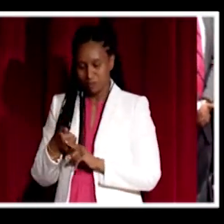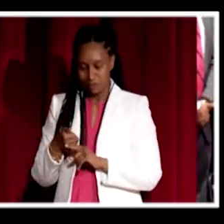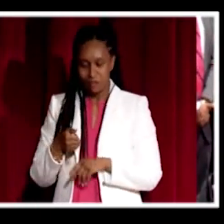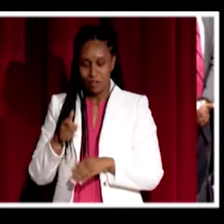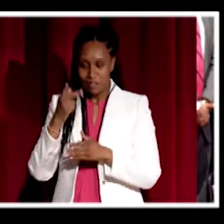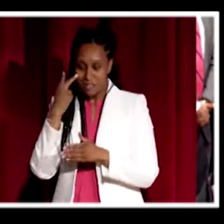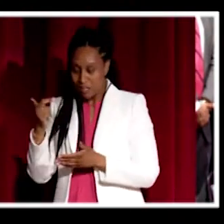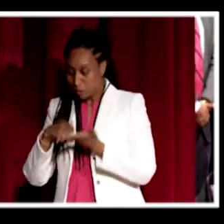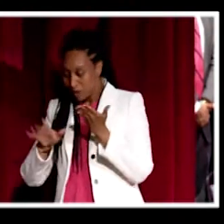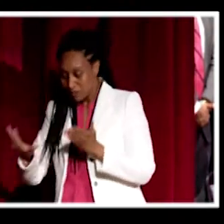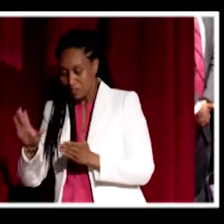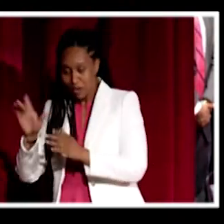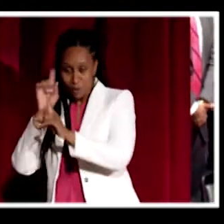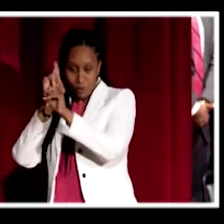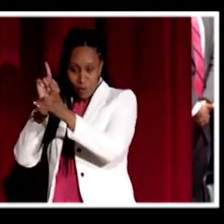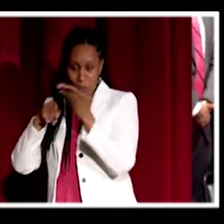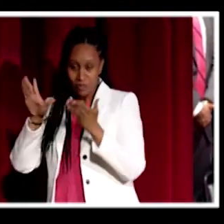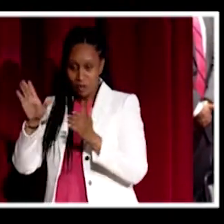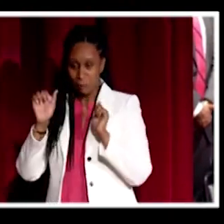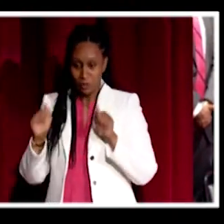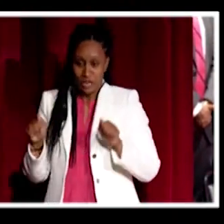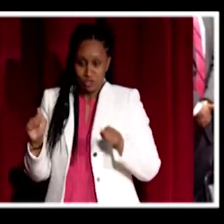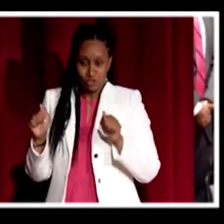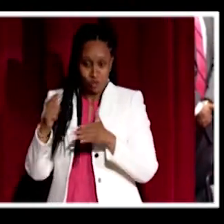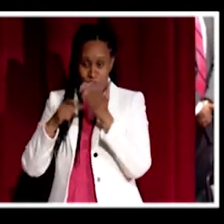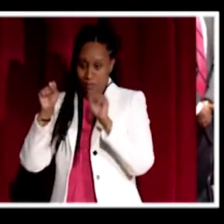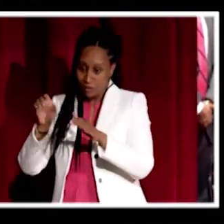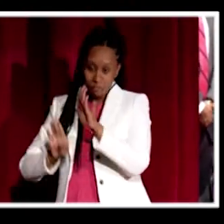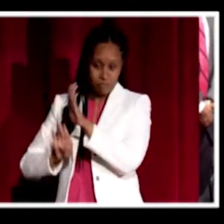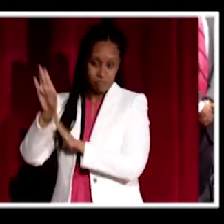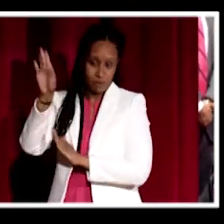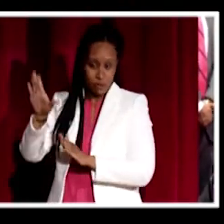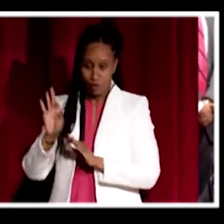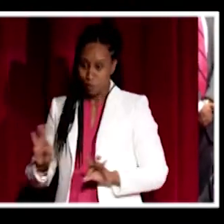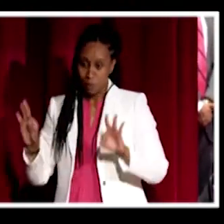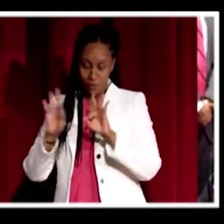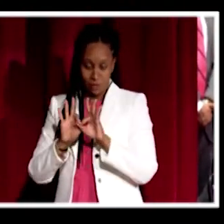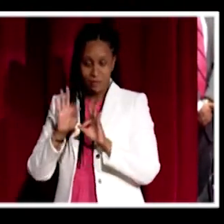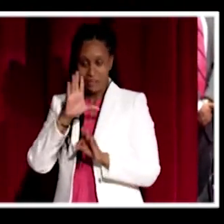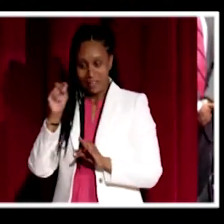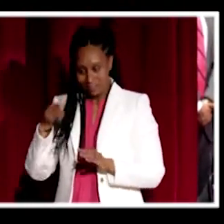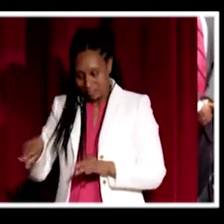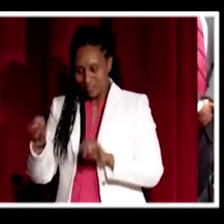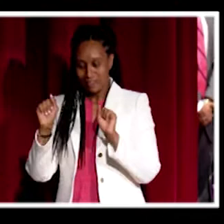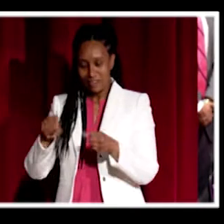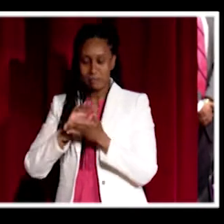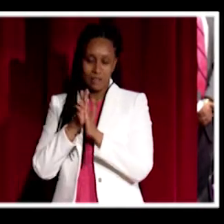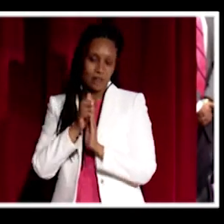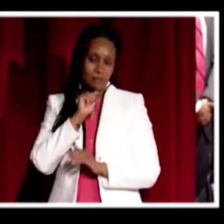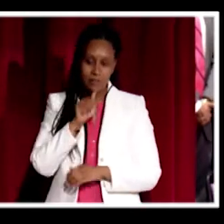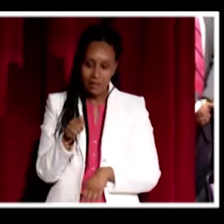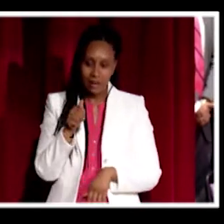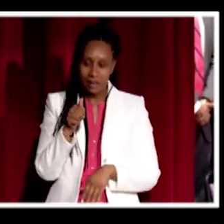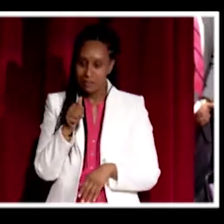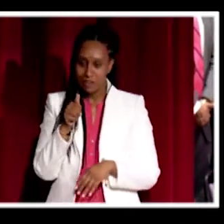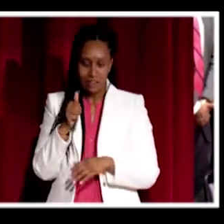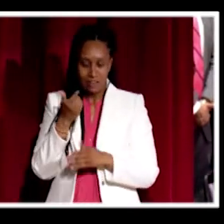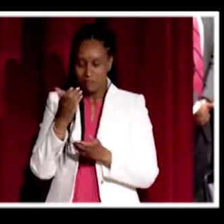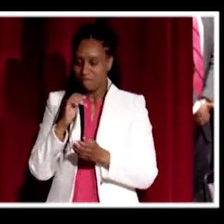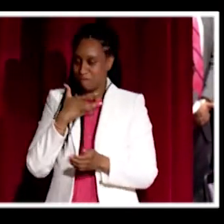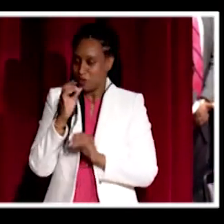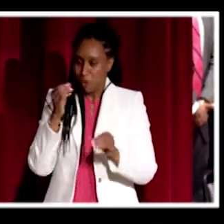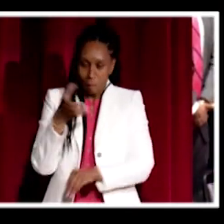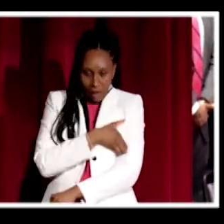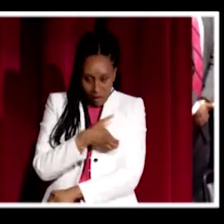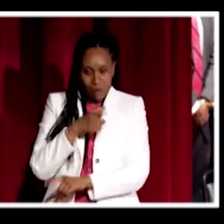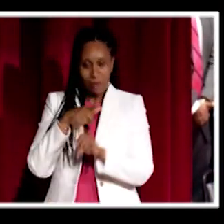their potential, their own worth, and subsequently become not a healthy, powerful resource to